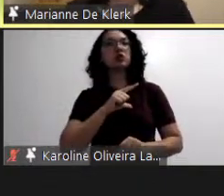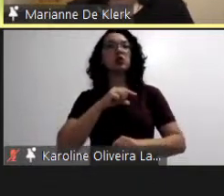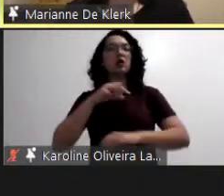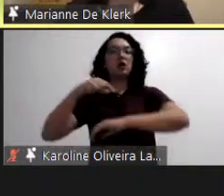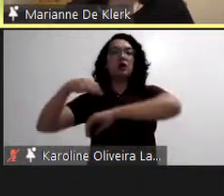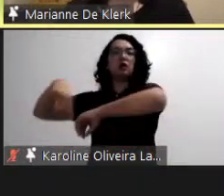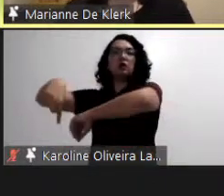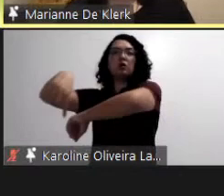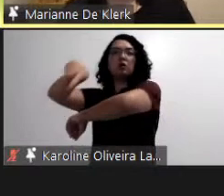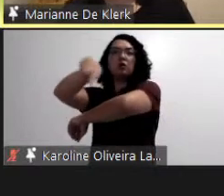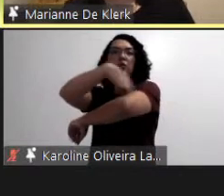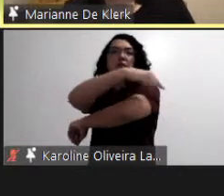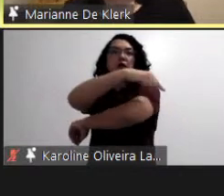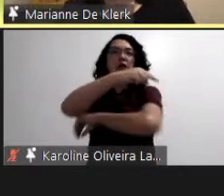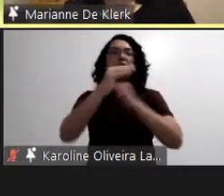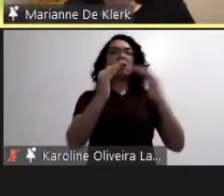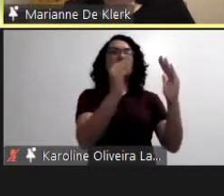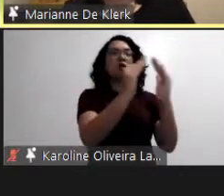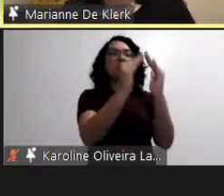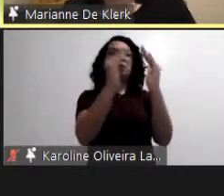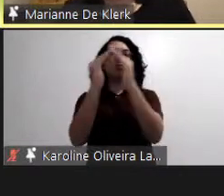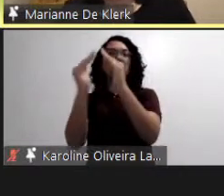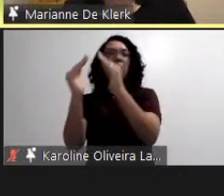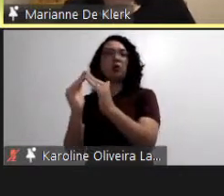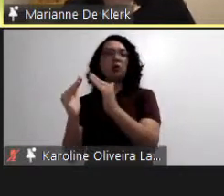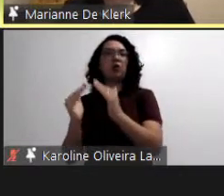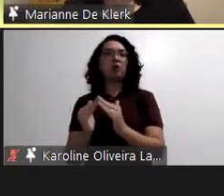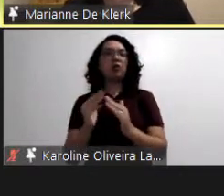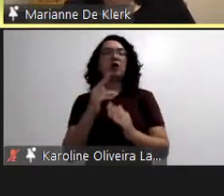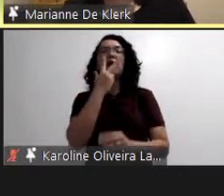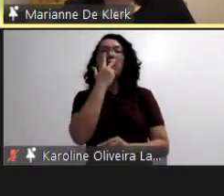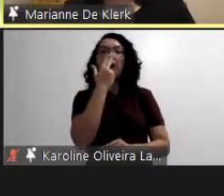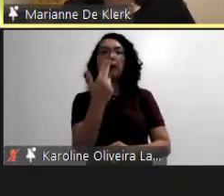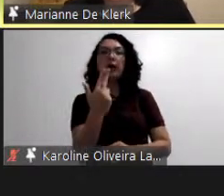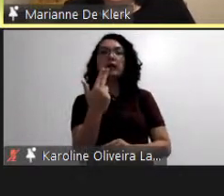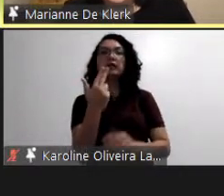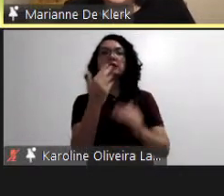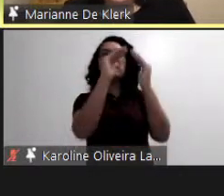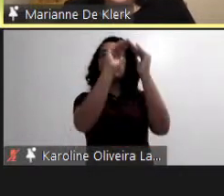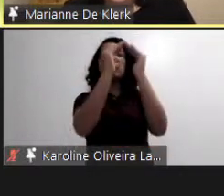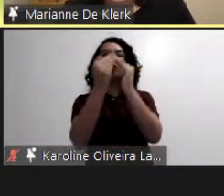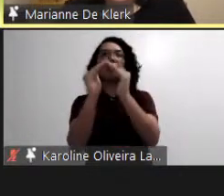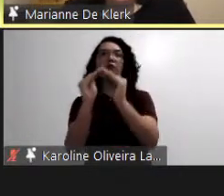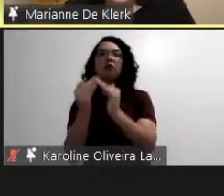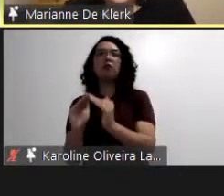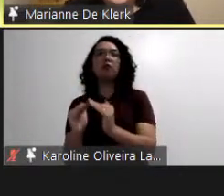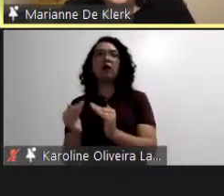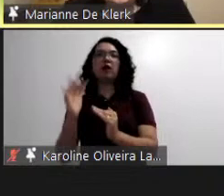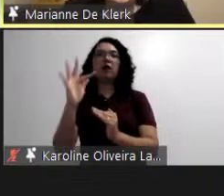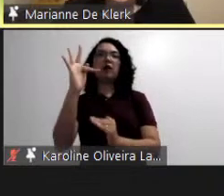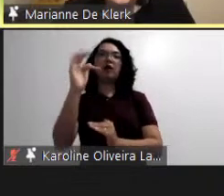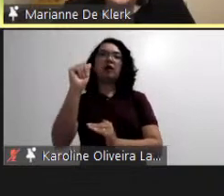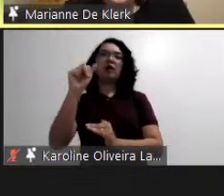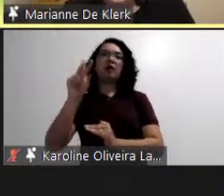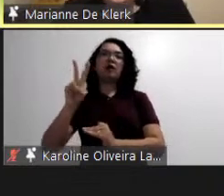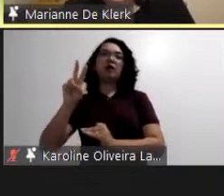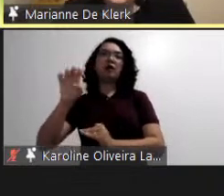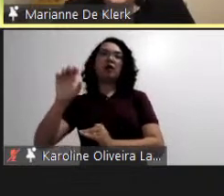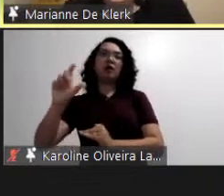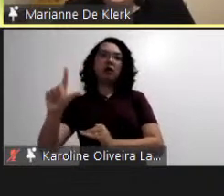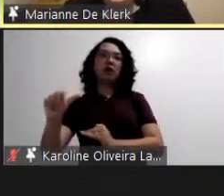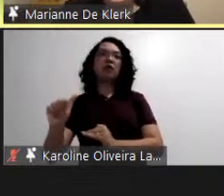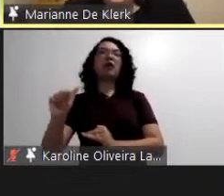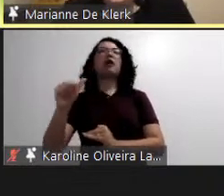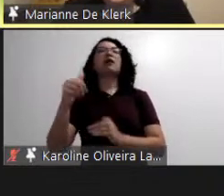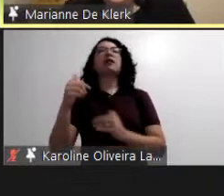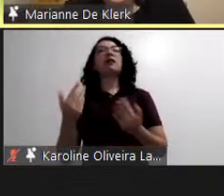clearance, and this is what was built. These tower structures very much in a Corbusian model. The Radiant City was definitely an inspiration